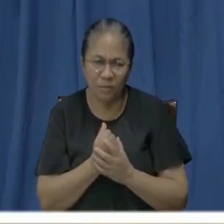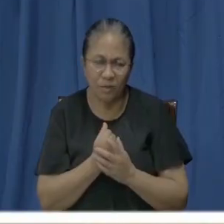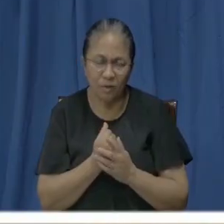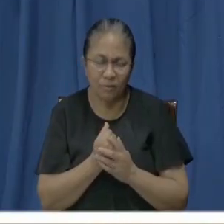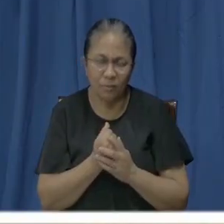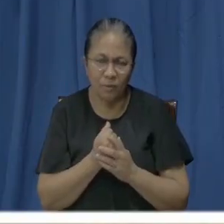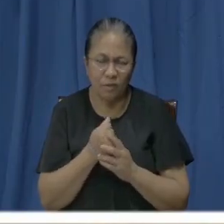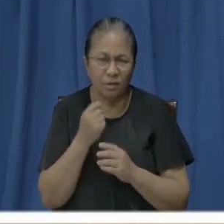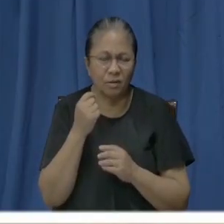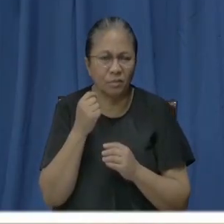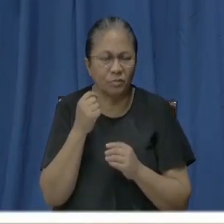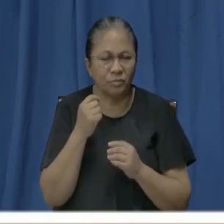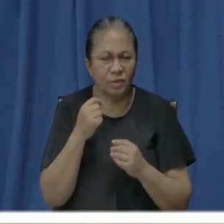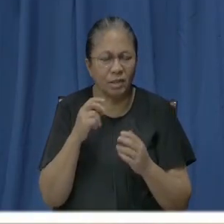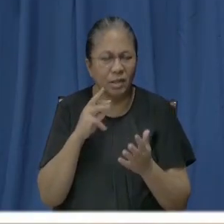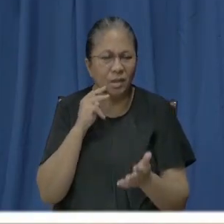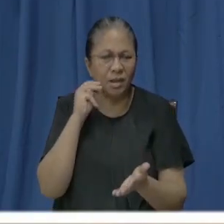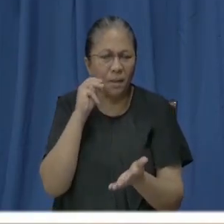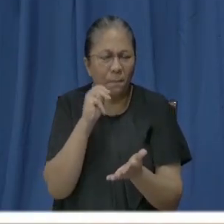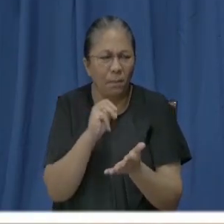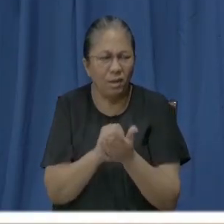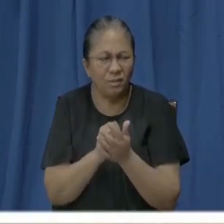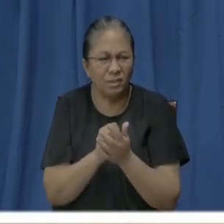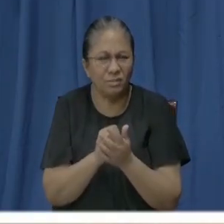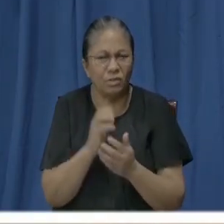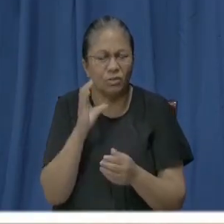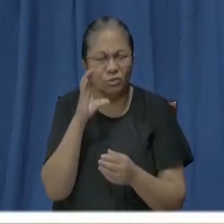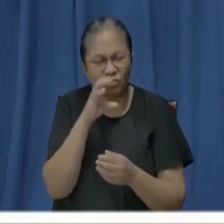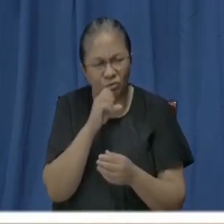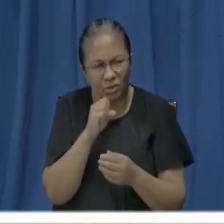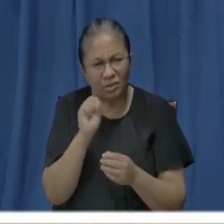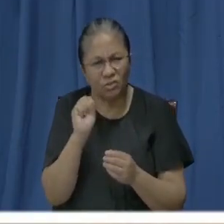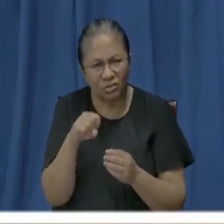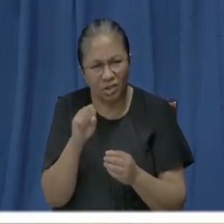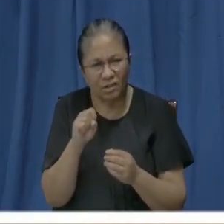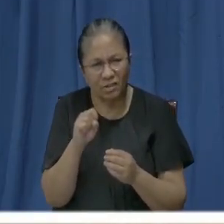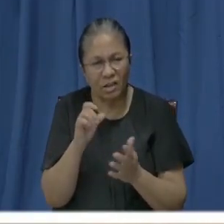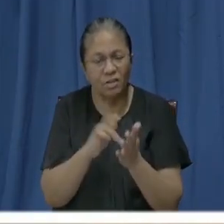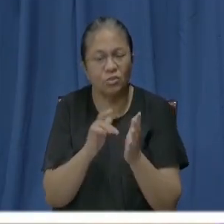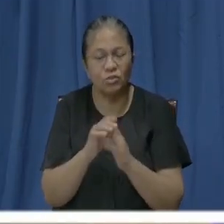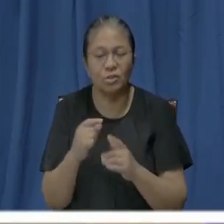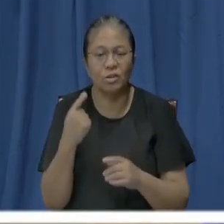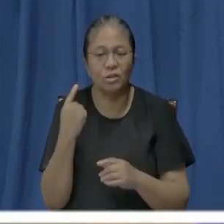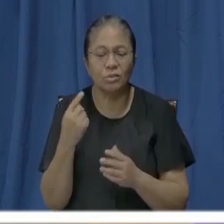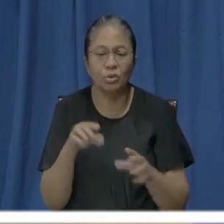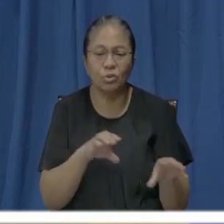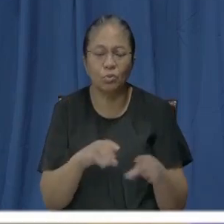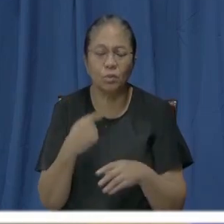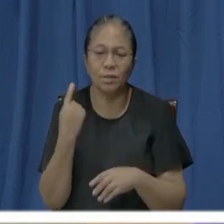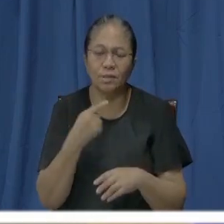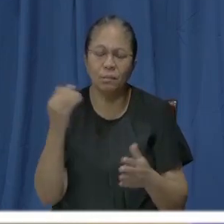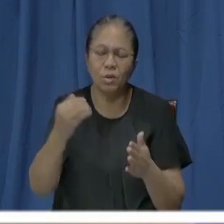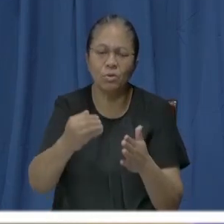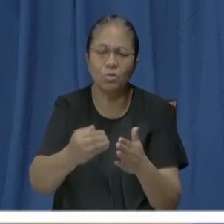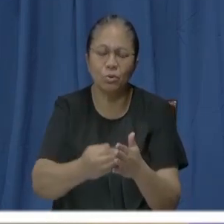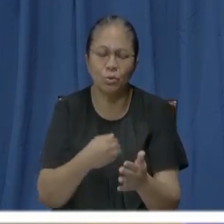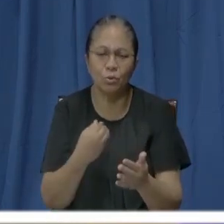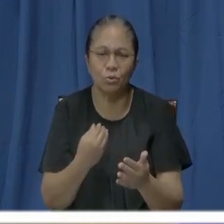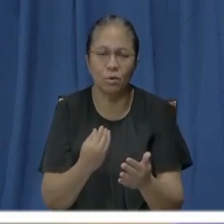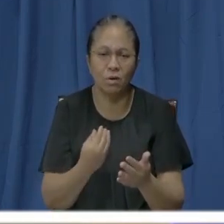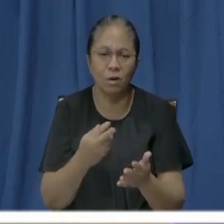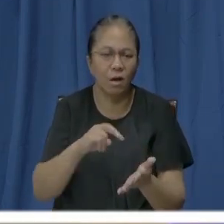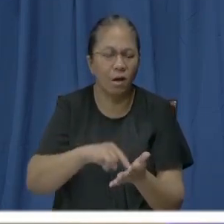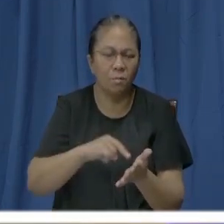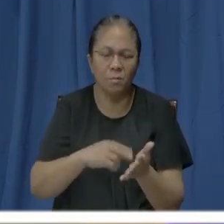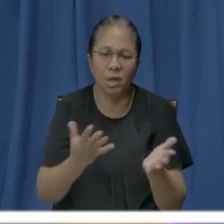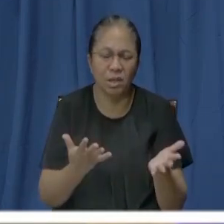nature of the message. Indeed, he is doing a new thing. And this new thing means that the